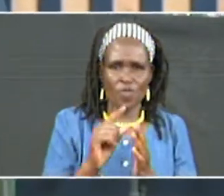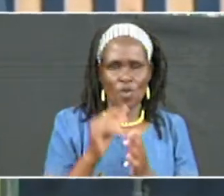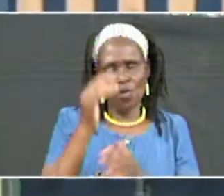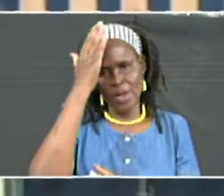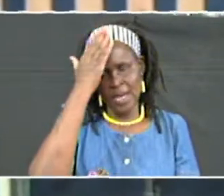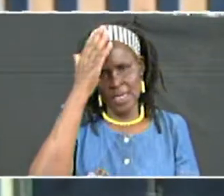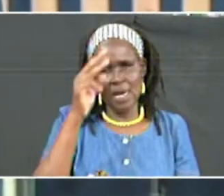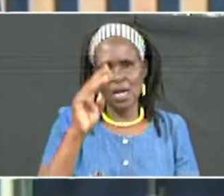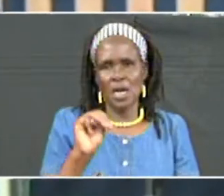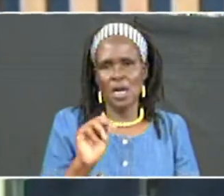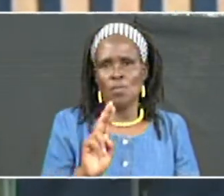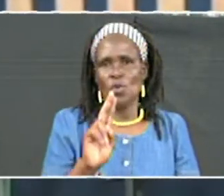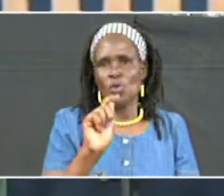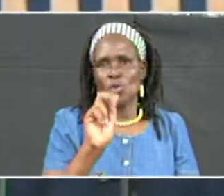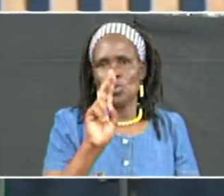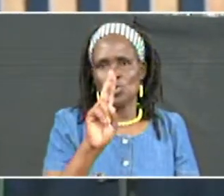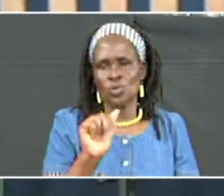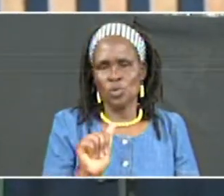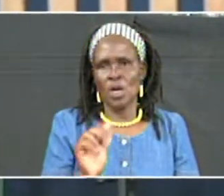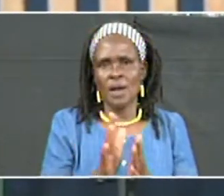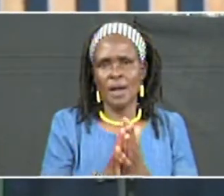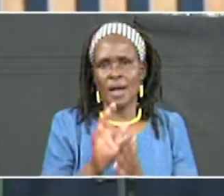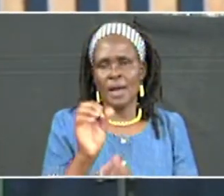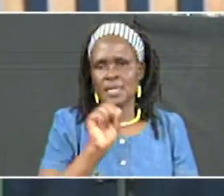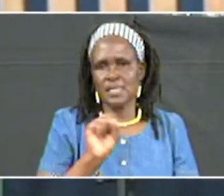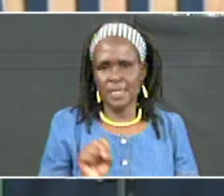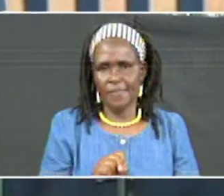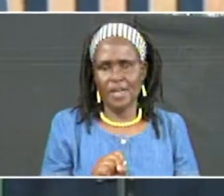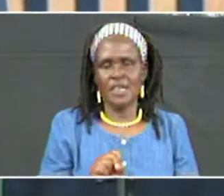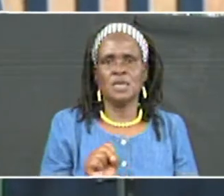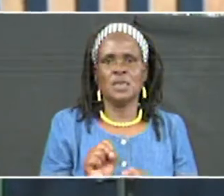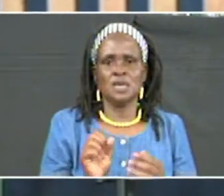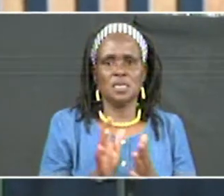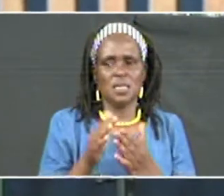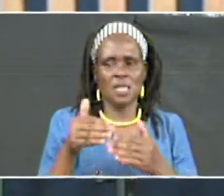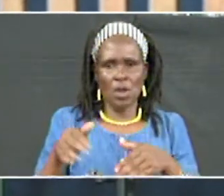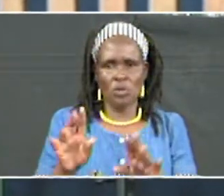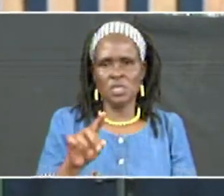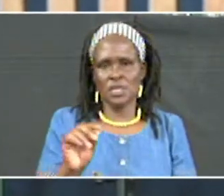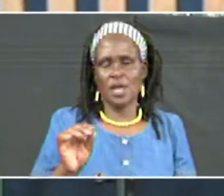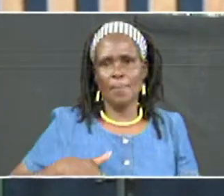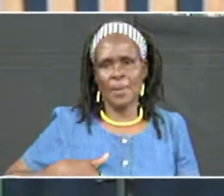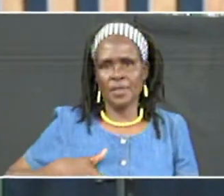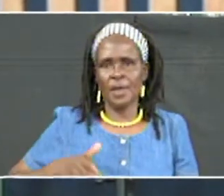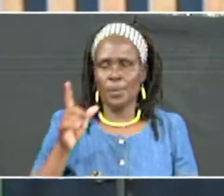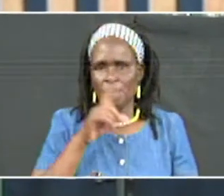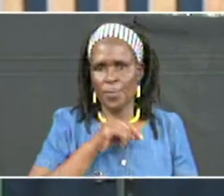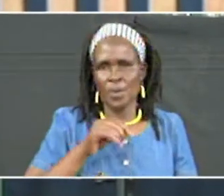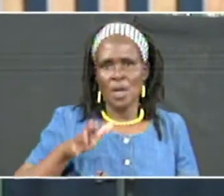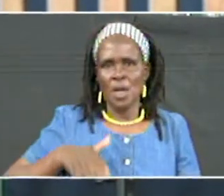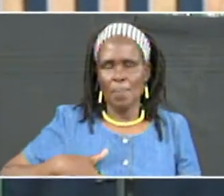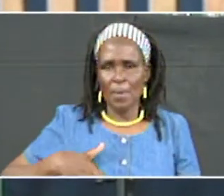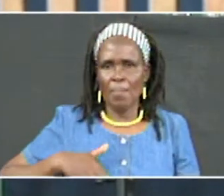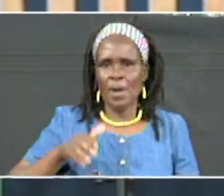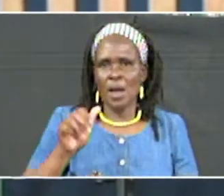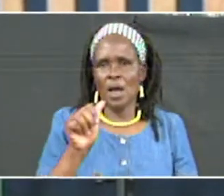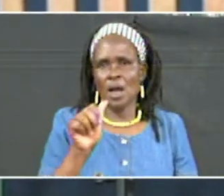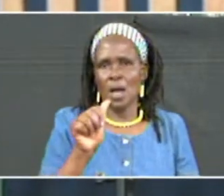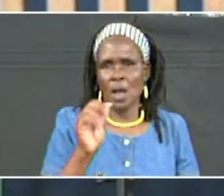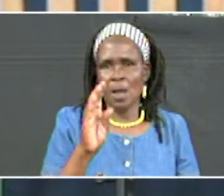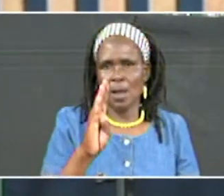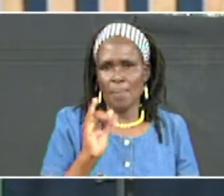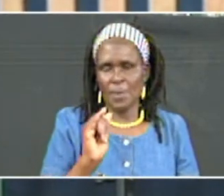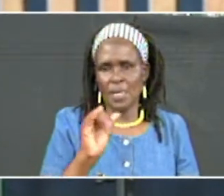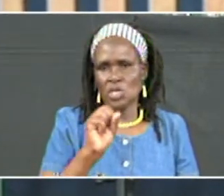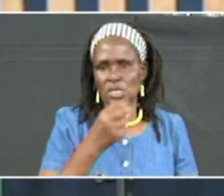Mutua and Stephanie Mahiaini. They lost their mother, Mama Abishag Mahiaini, last